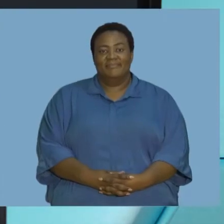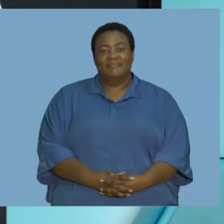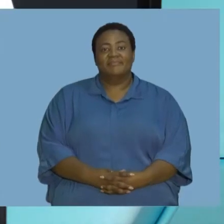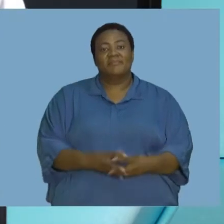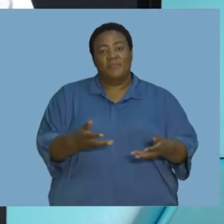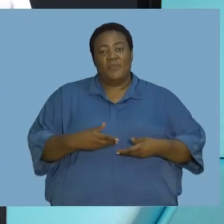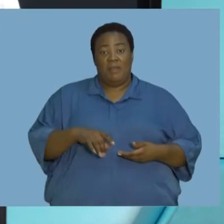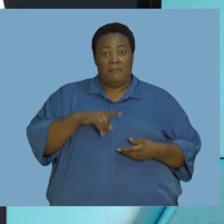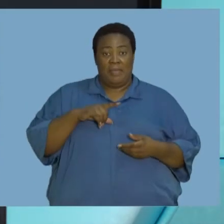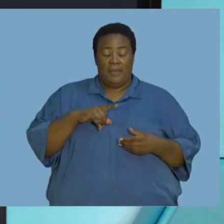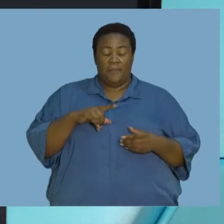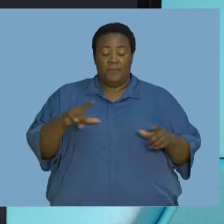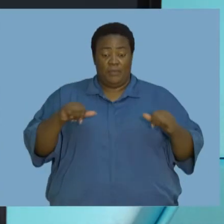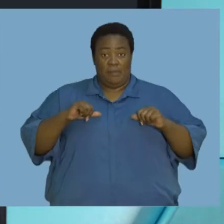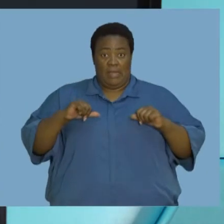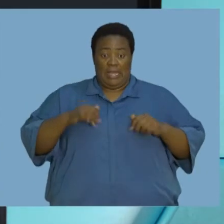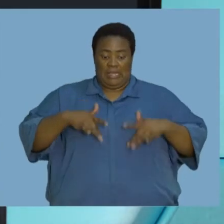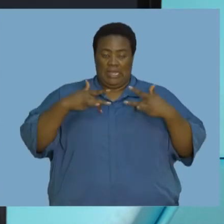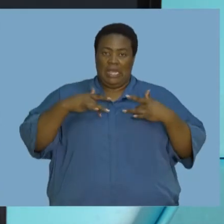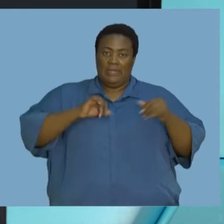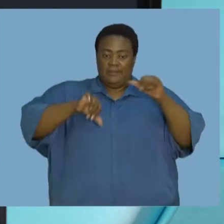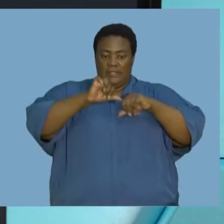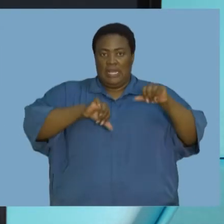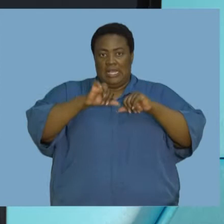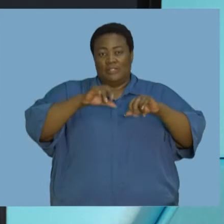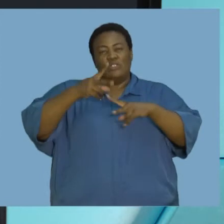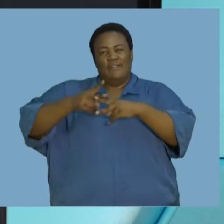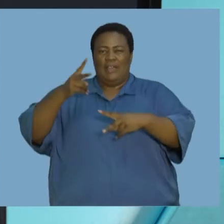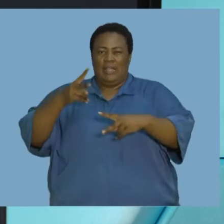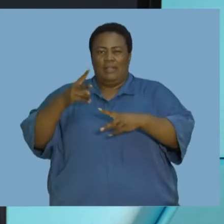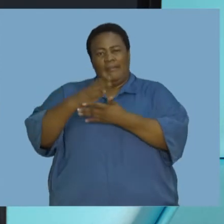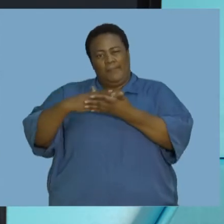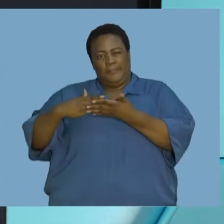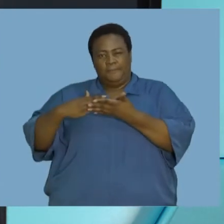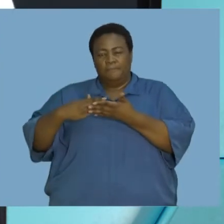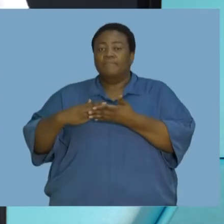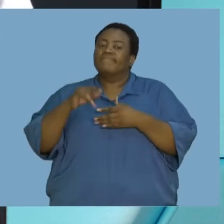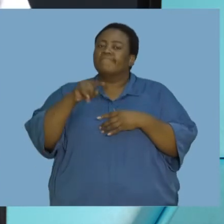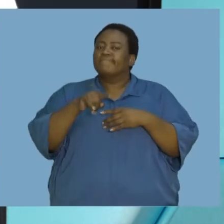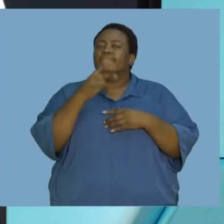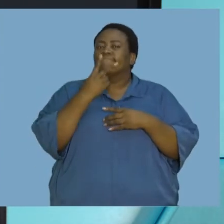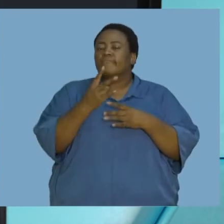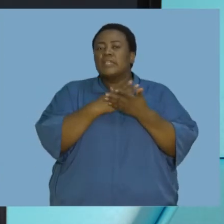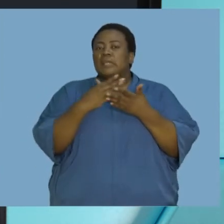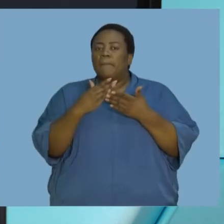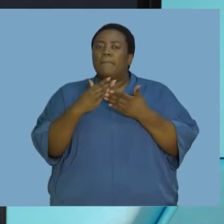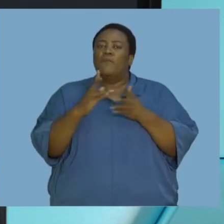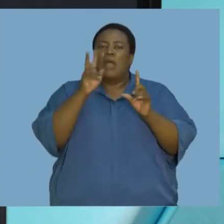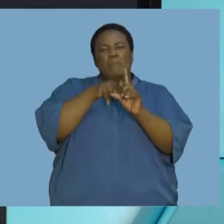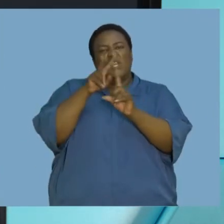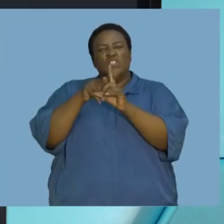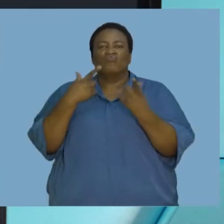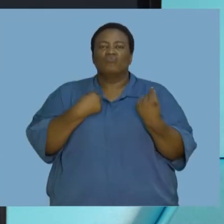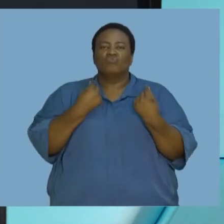Welcome back, Life Science learners, to our final segment. In this segment, we're looking at some of the applications of what we've just discussed. As a